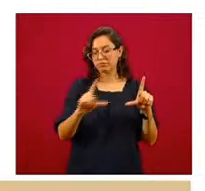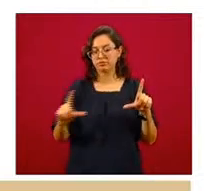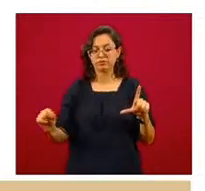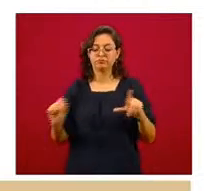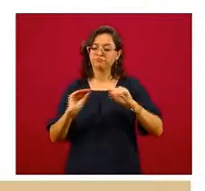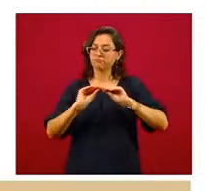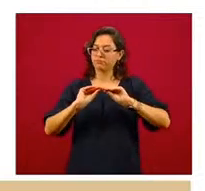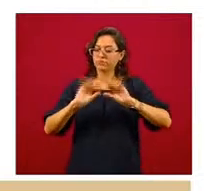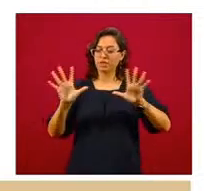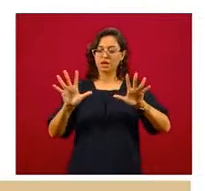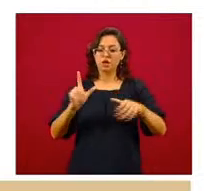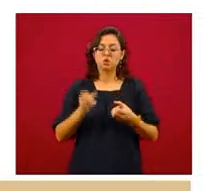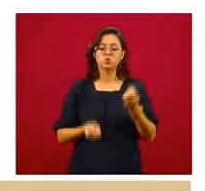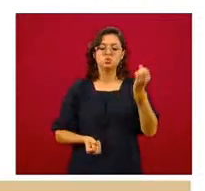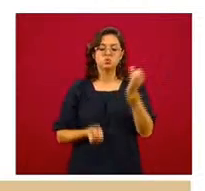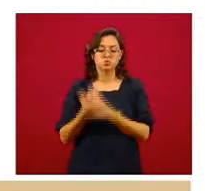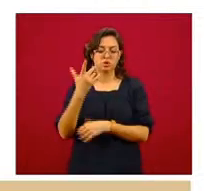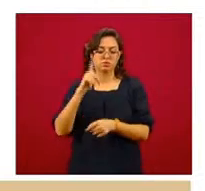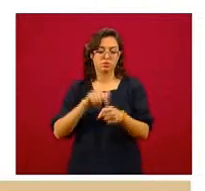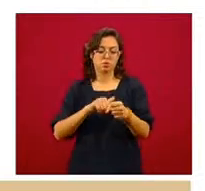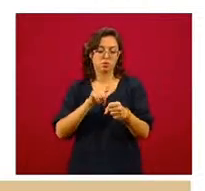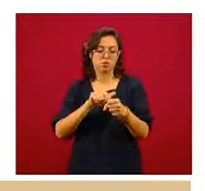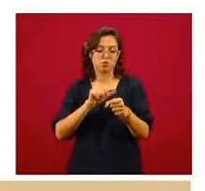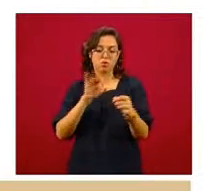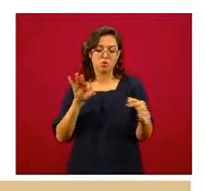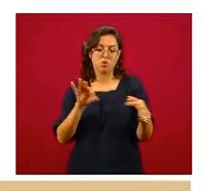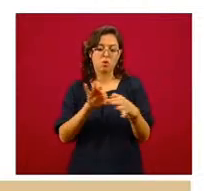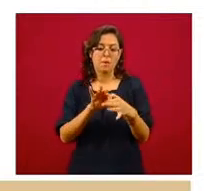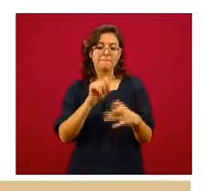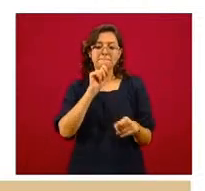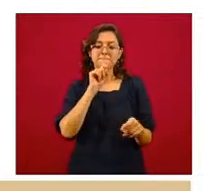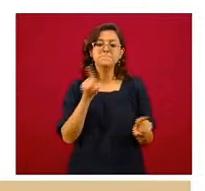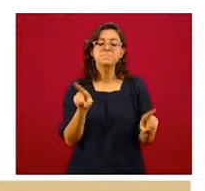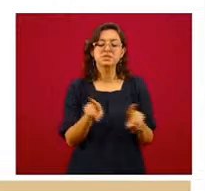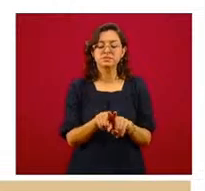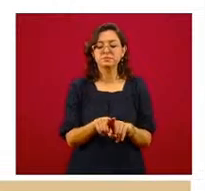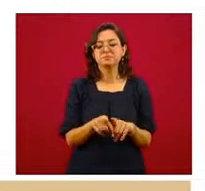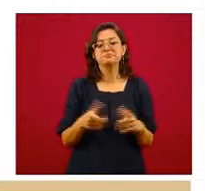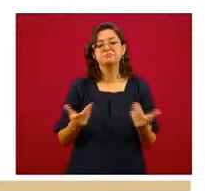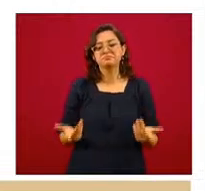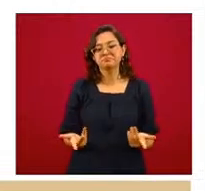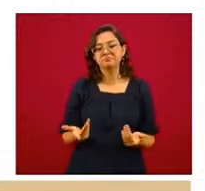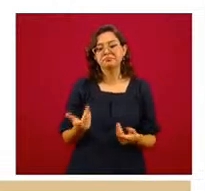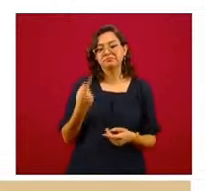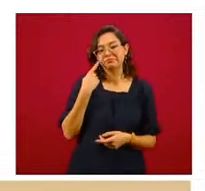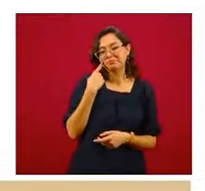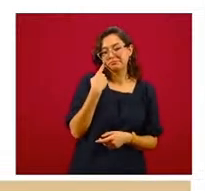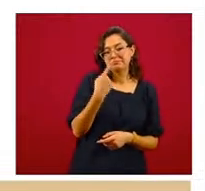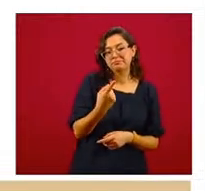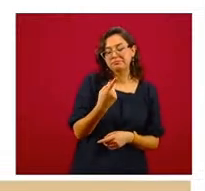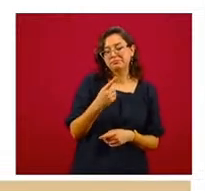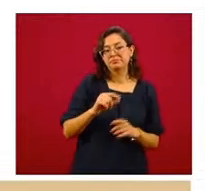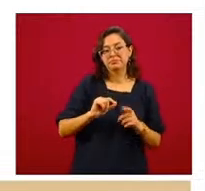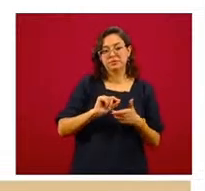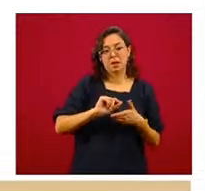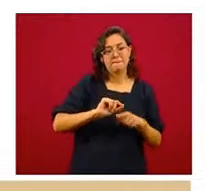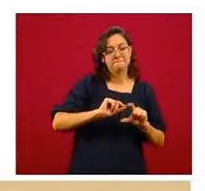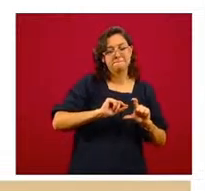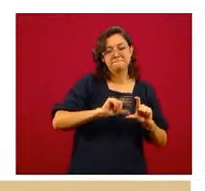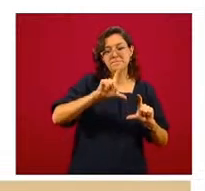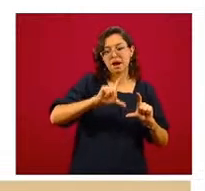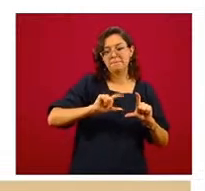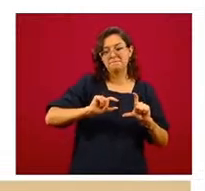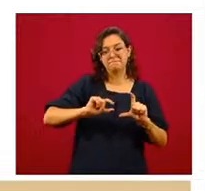these states here with the new colors of our ranking, and you can clearly